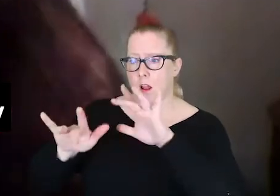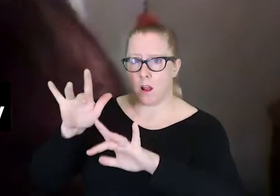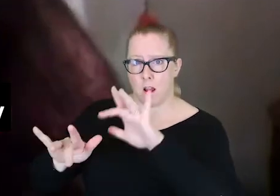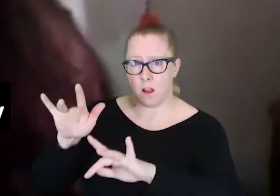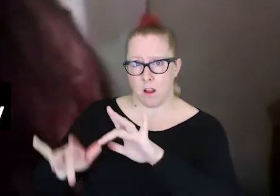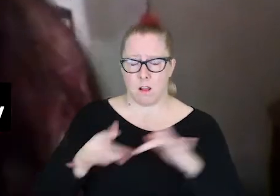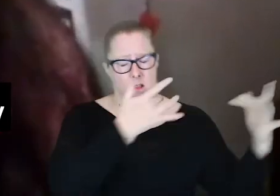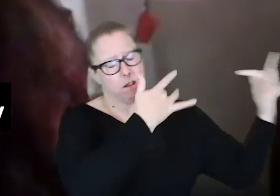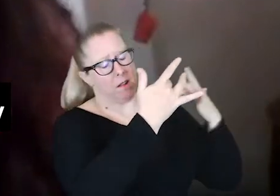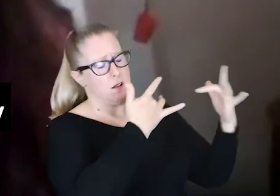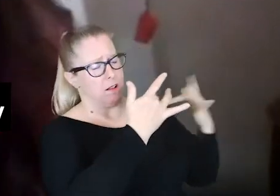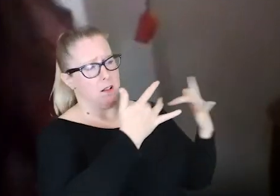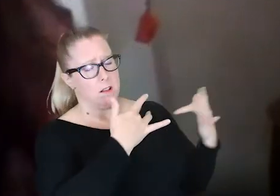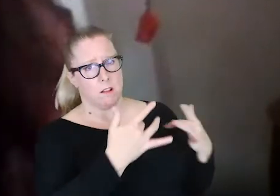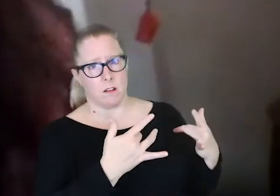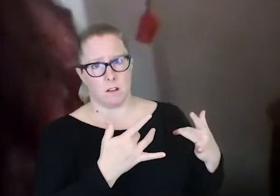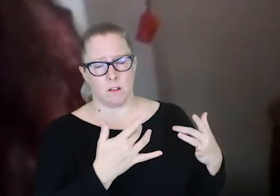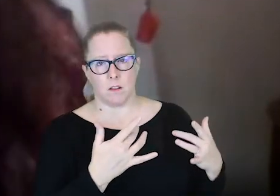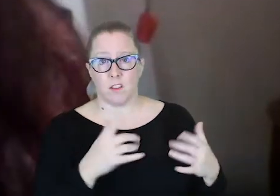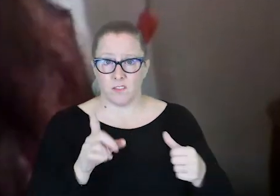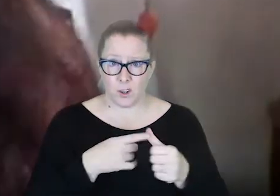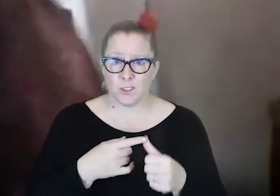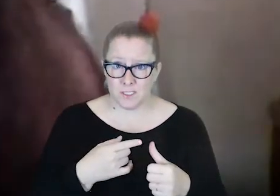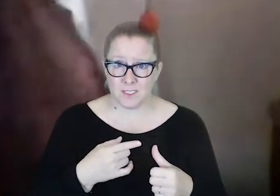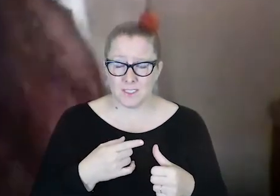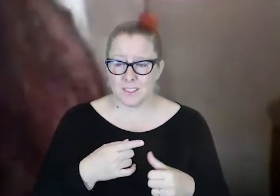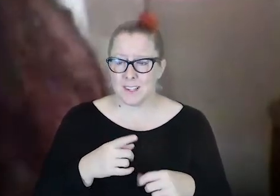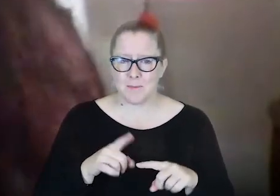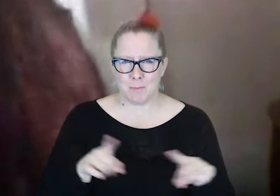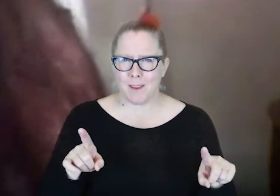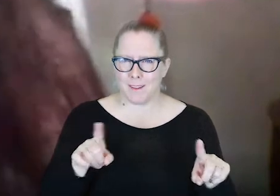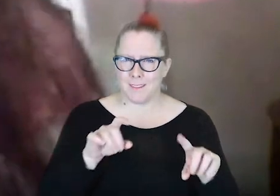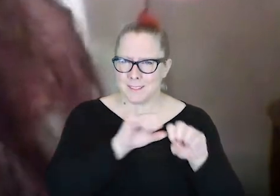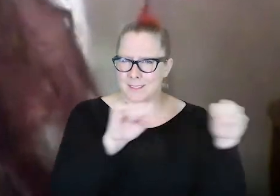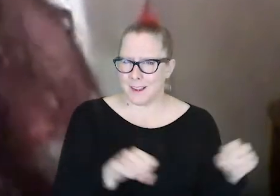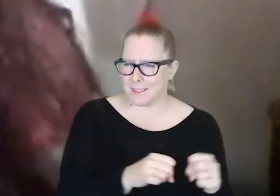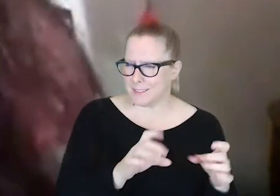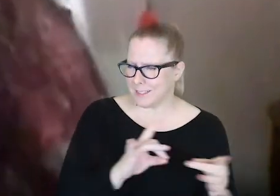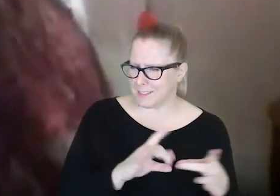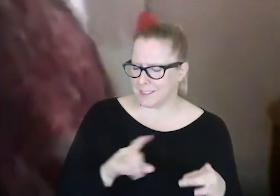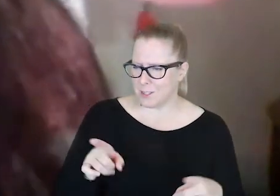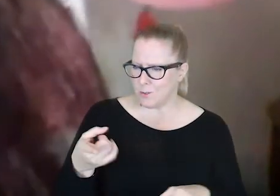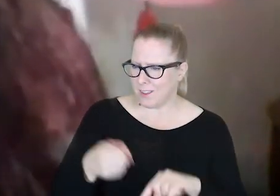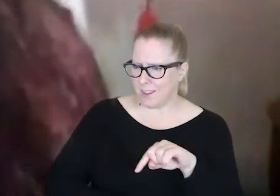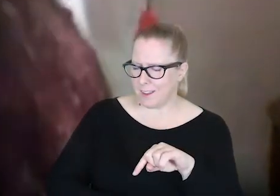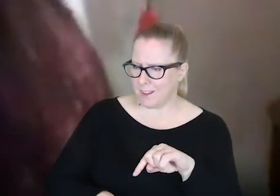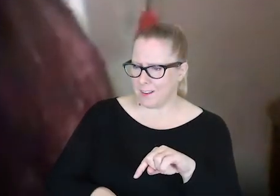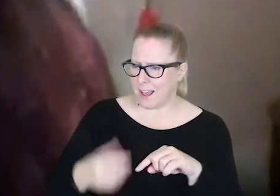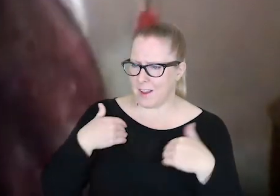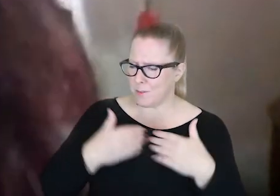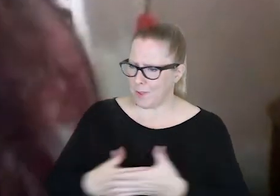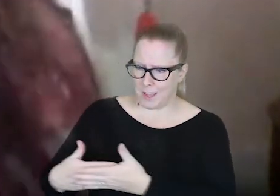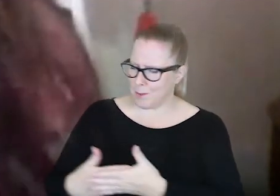nobody thought like they can sexually or have the right to have their own families or their own kids, because they thought